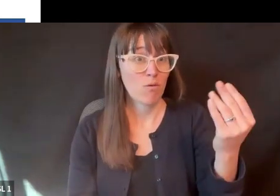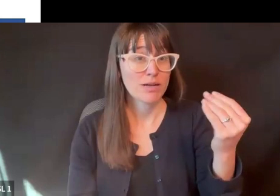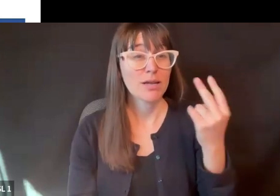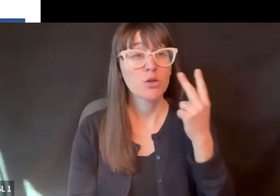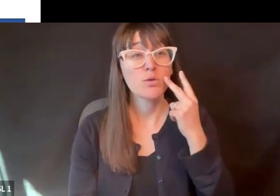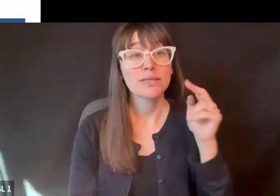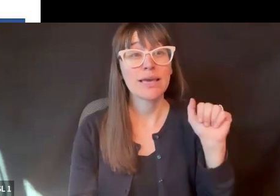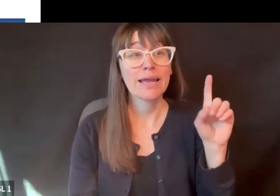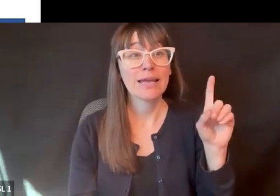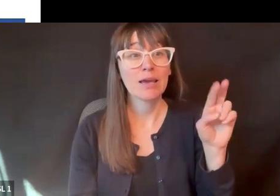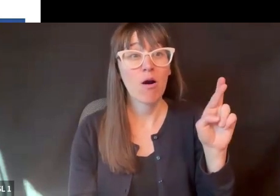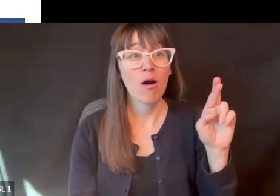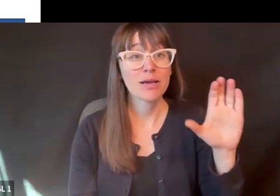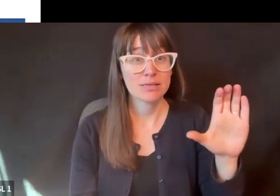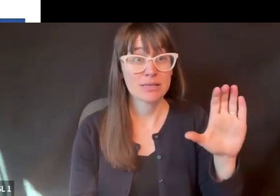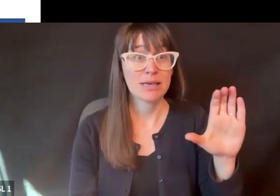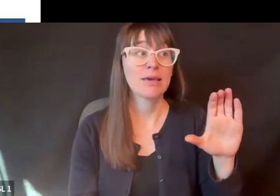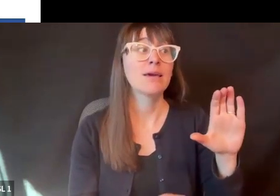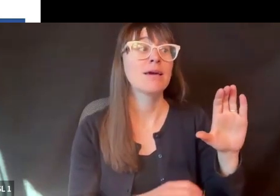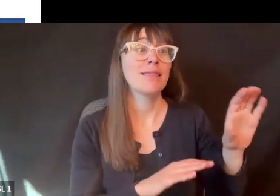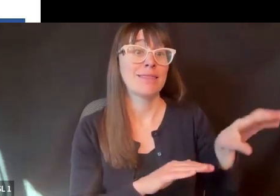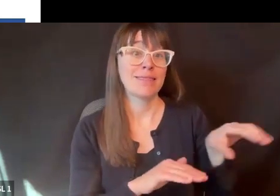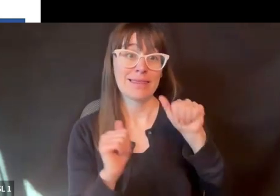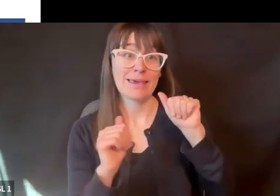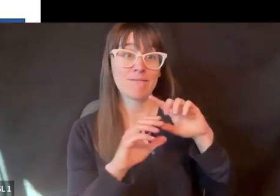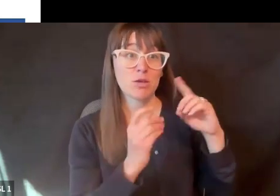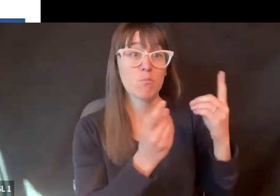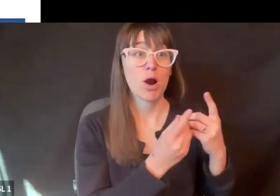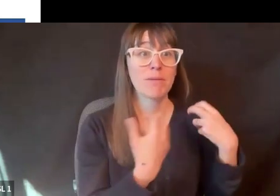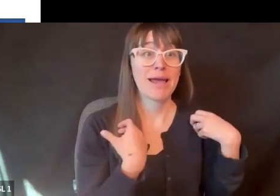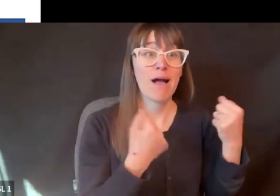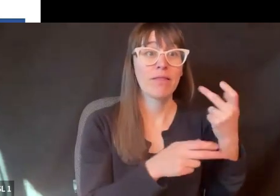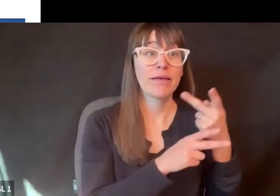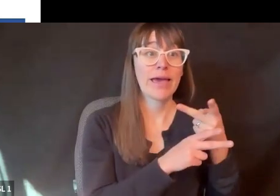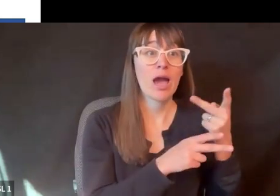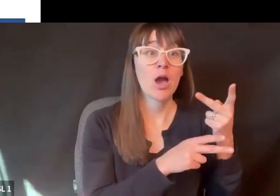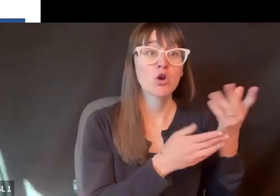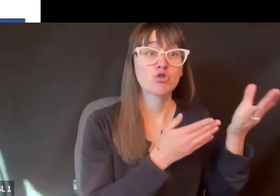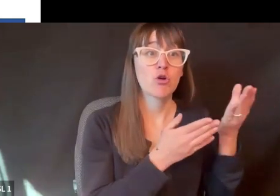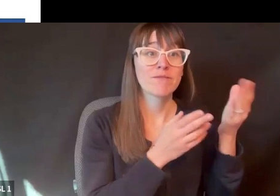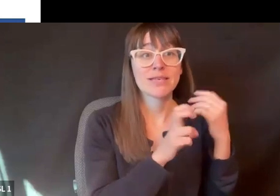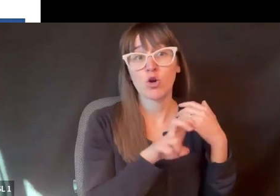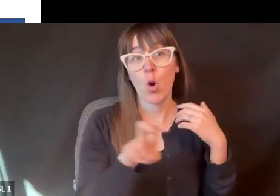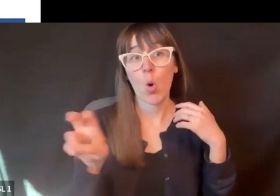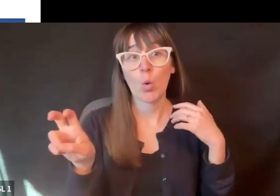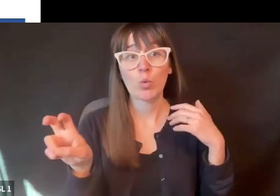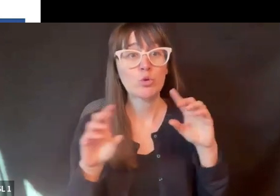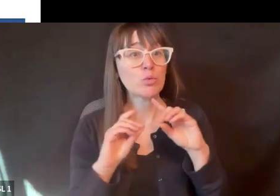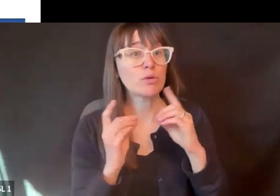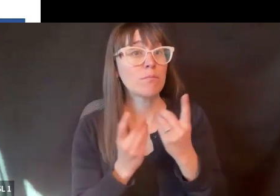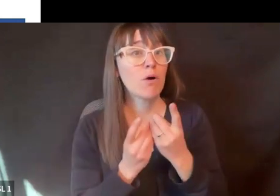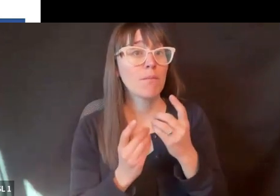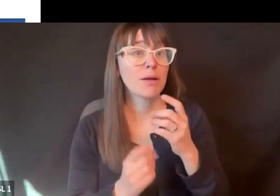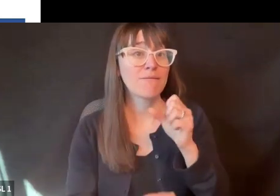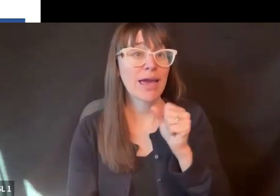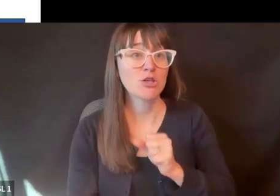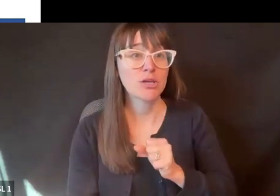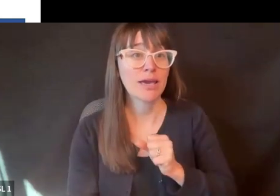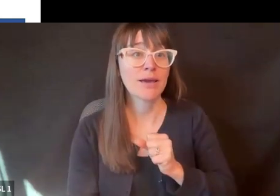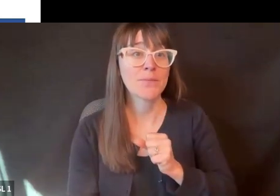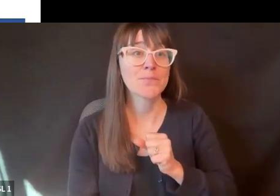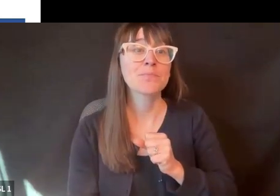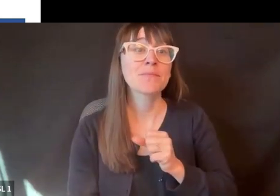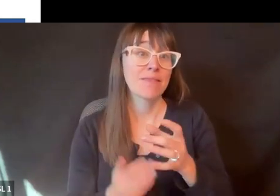you saw the ADRC program move from the Department of Healthcare Services actually to the Department of Aging, where it